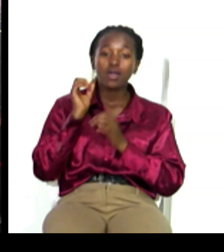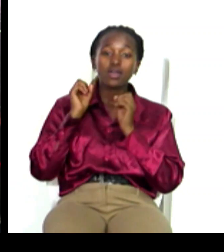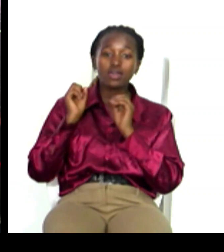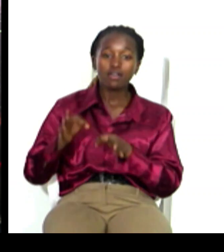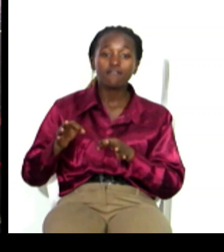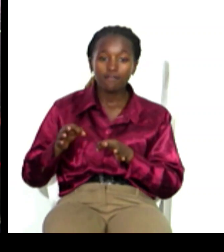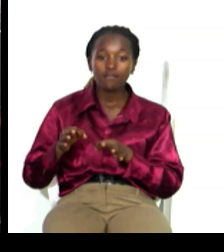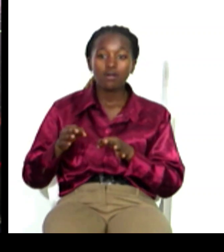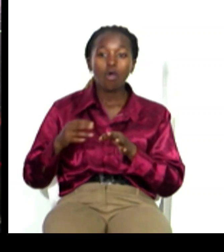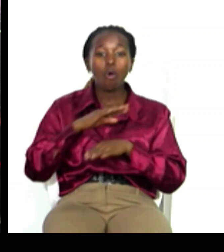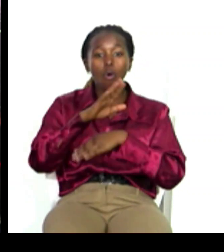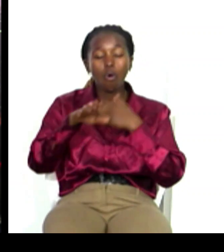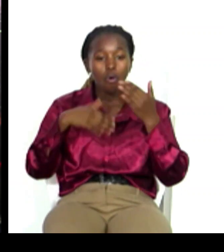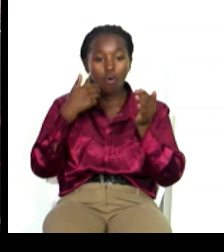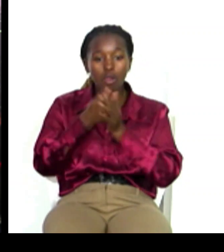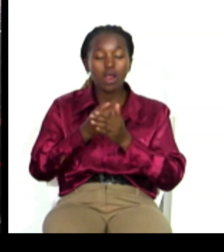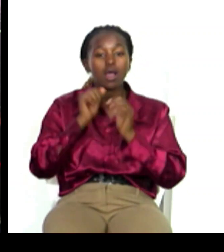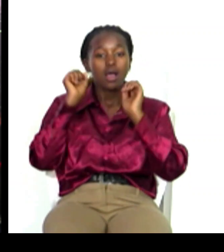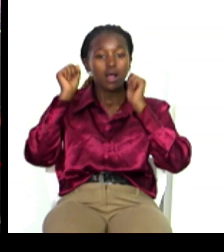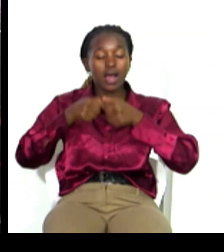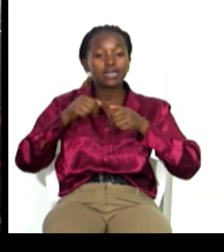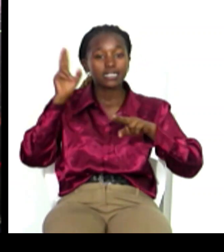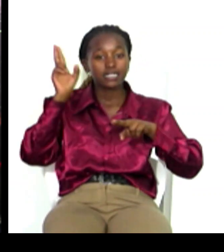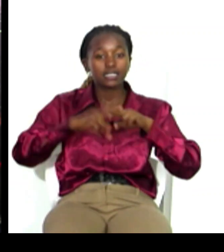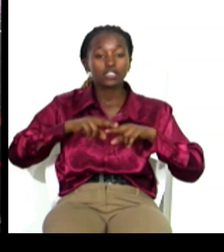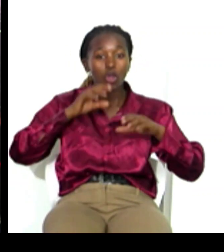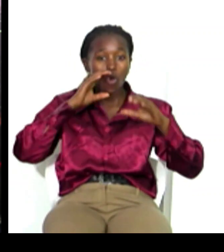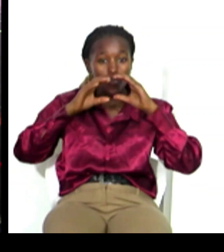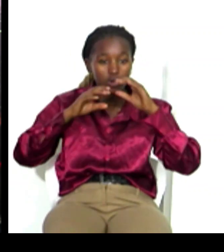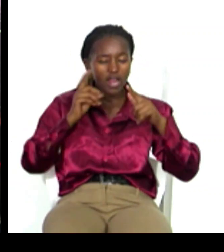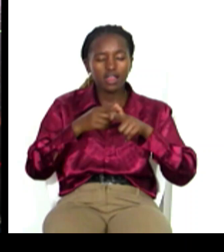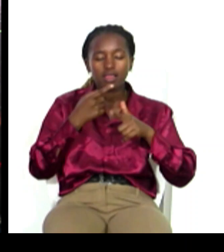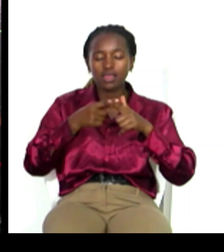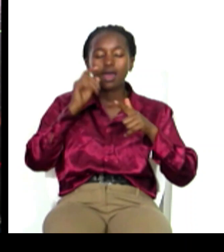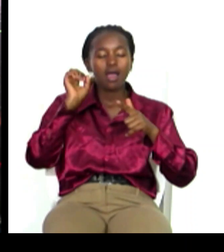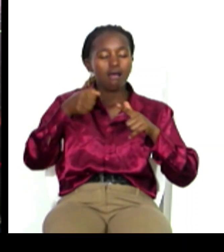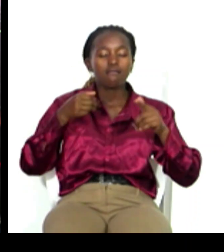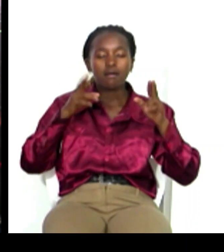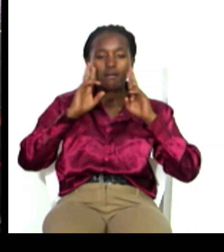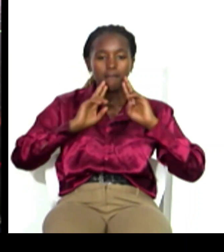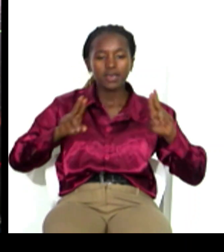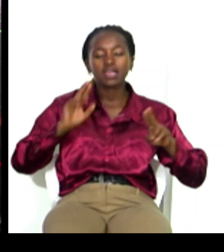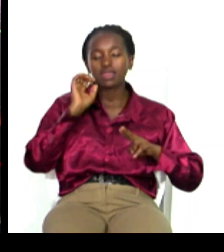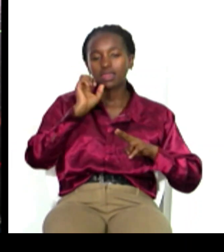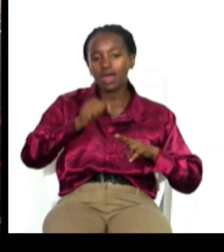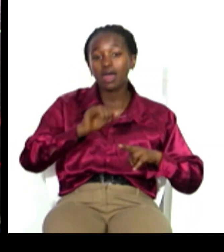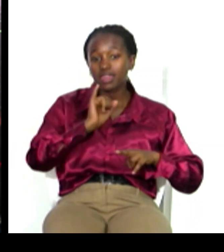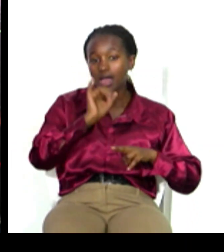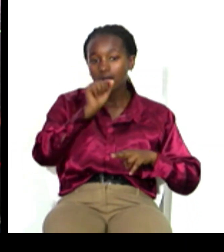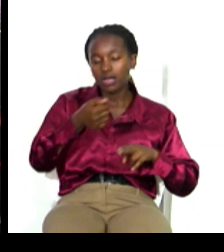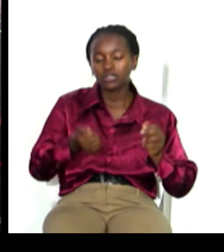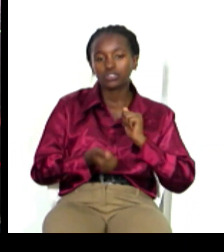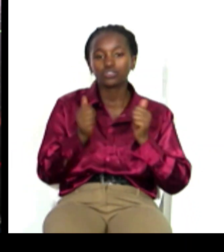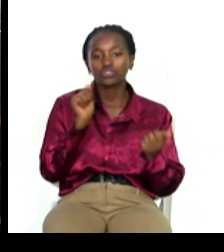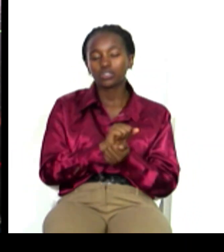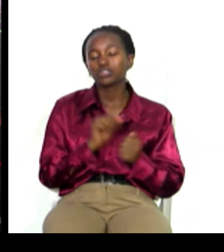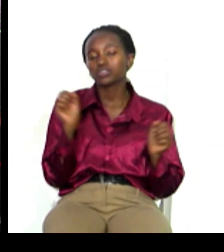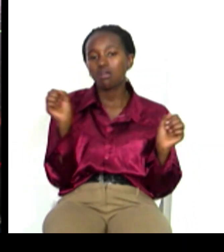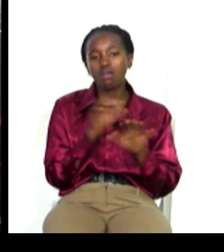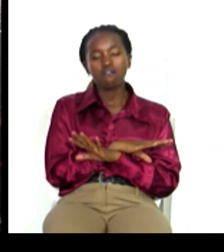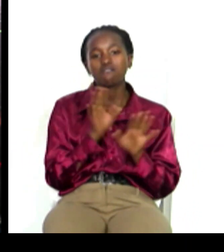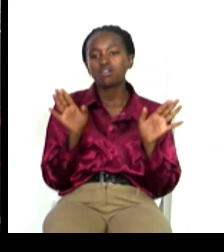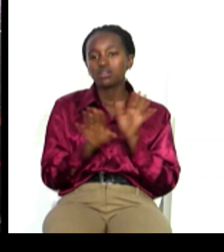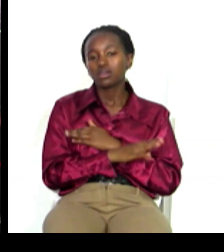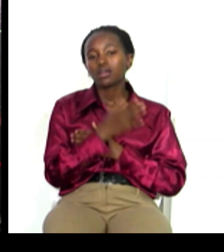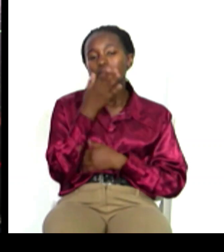to a comunicado, they communicate and have peace. That is going to change everything over there